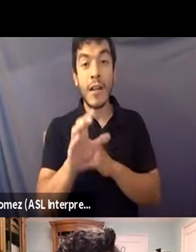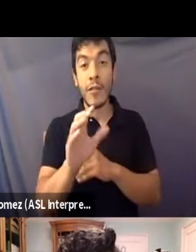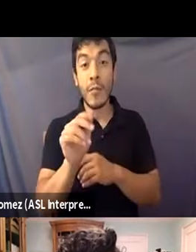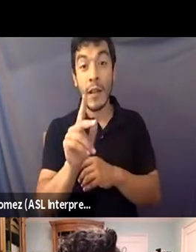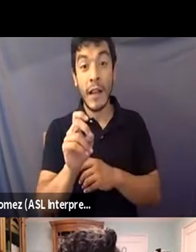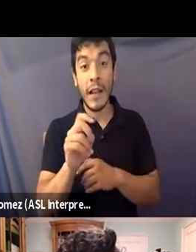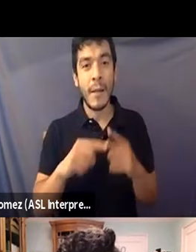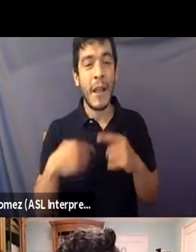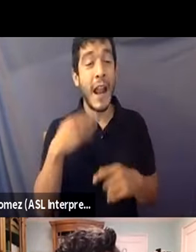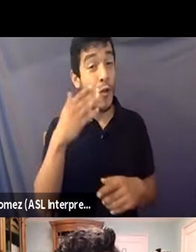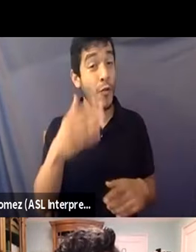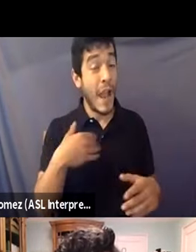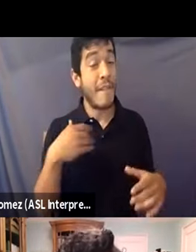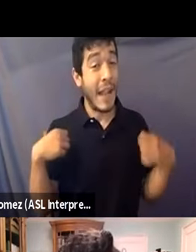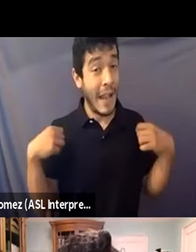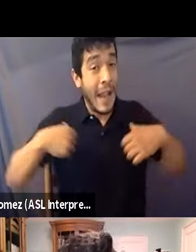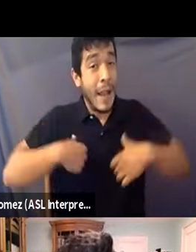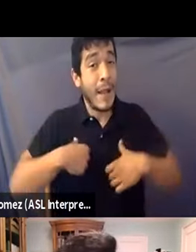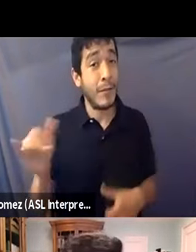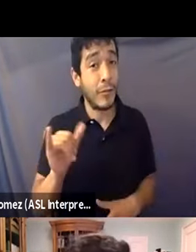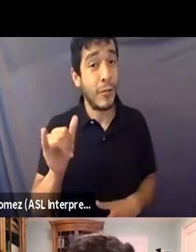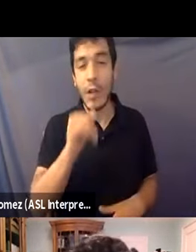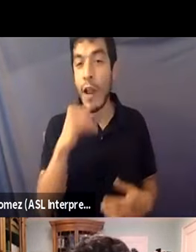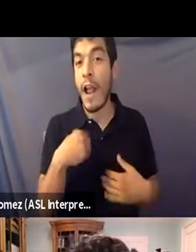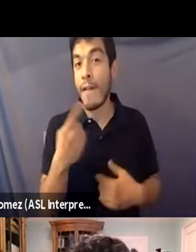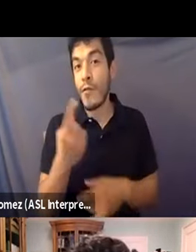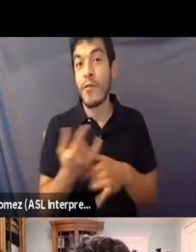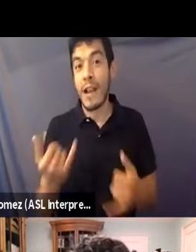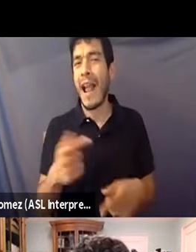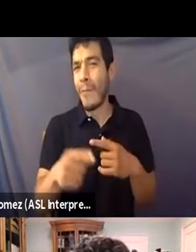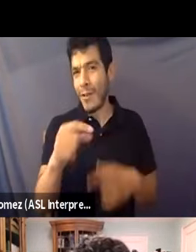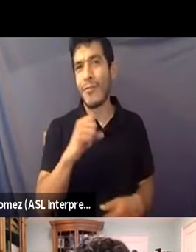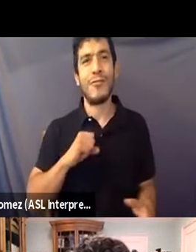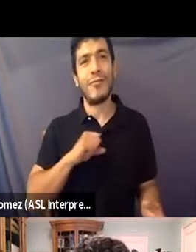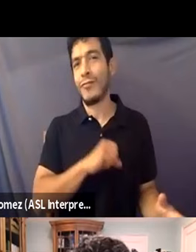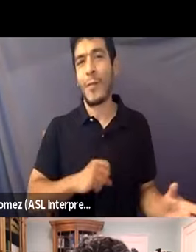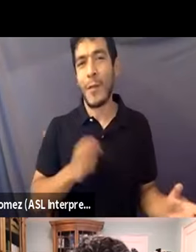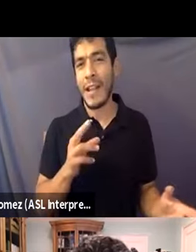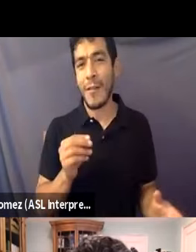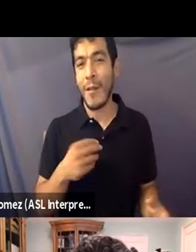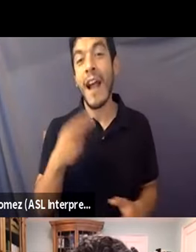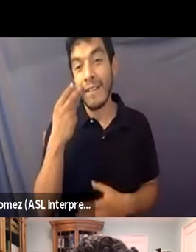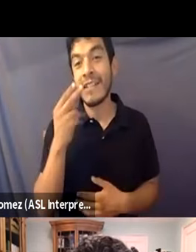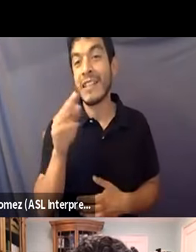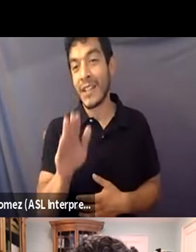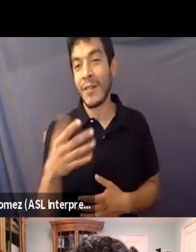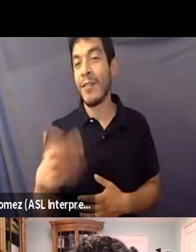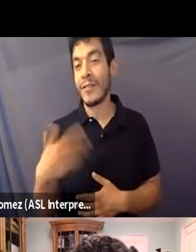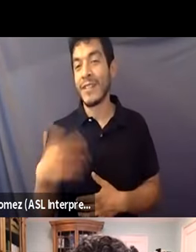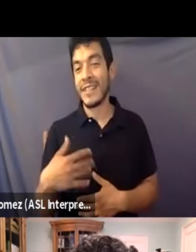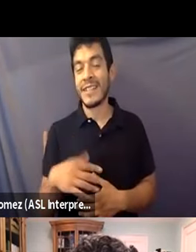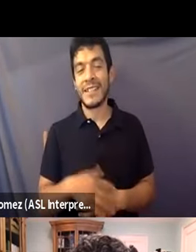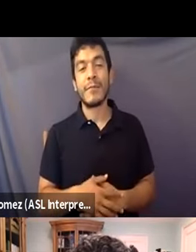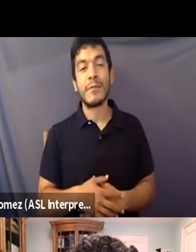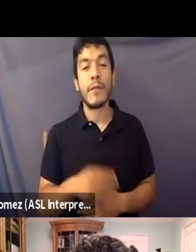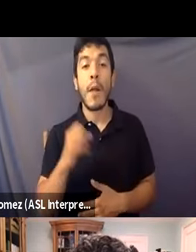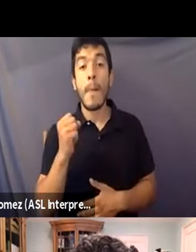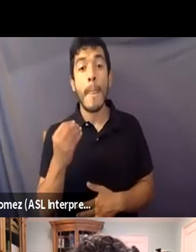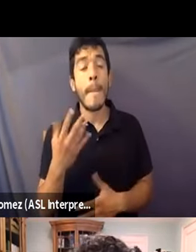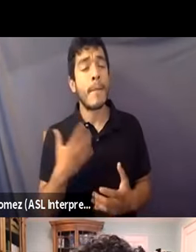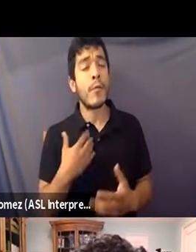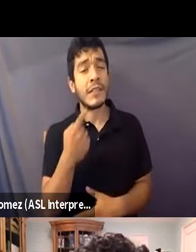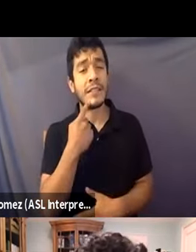have a cape too. I just, you don't have yours right now, but I, but I know you have a cape. I've seen yours as well. So what I want to do is